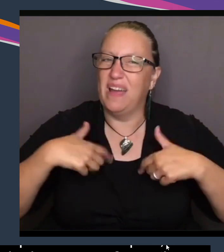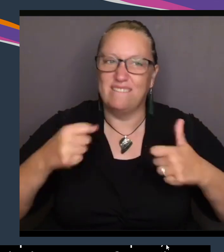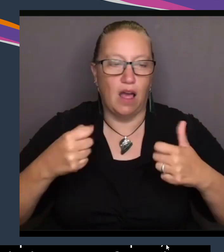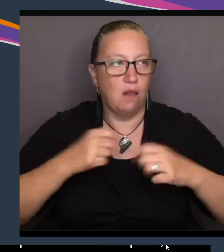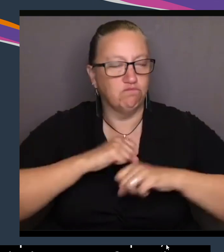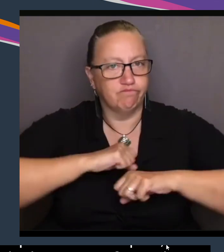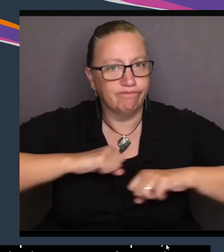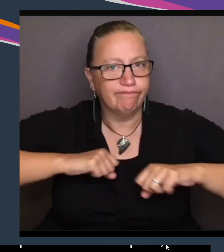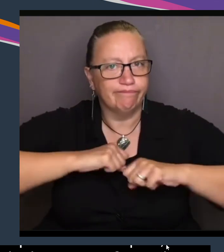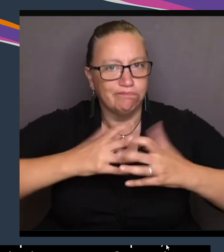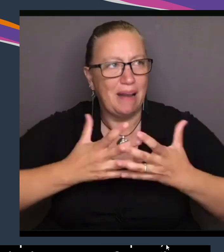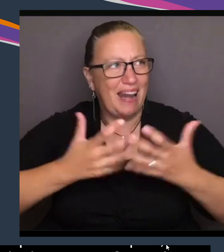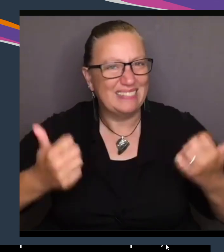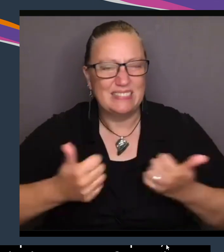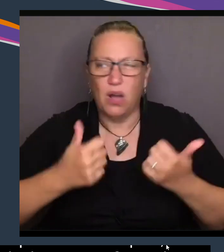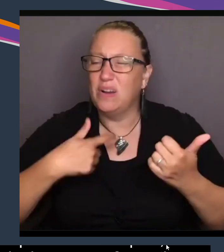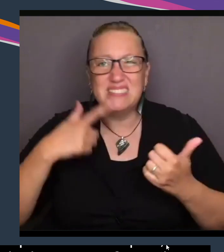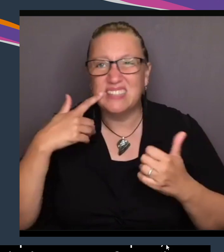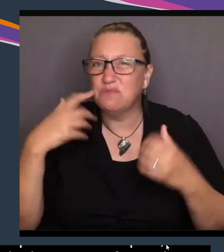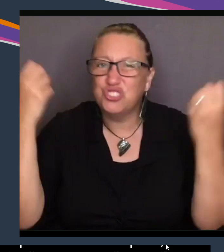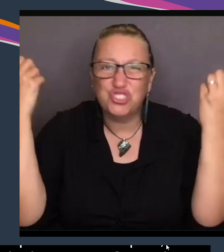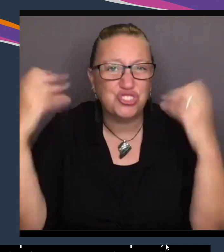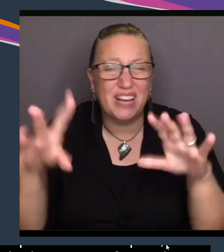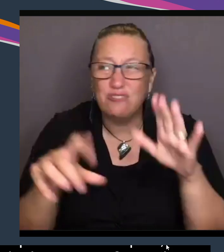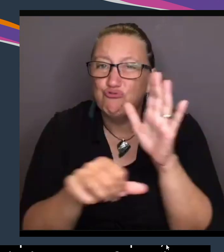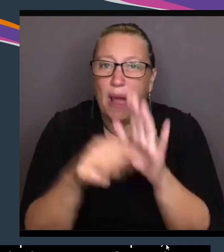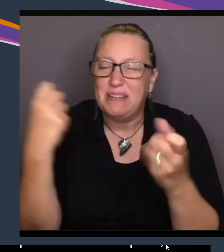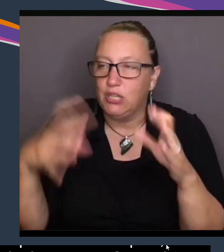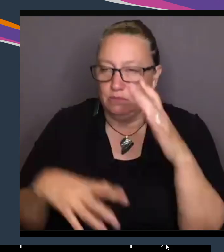We've seen some crappy shit, eh? Ooh.